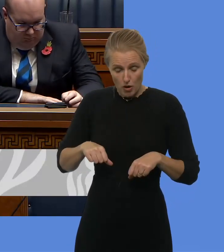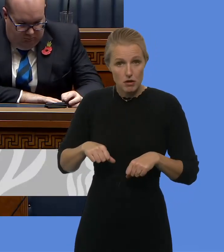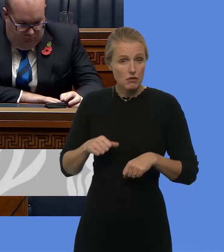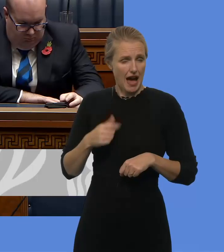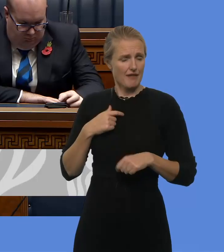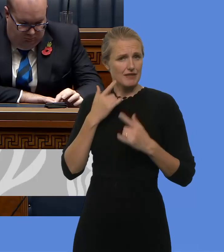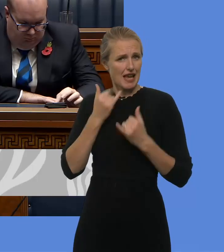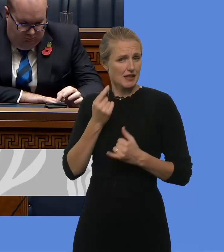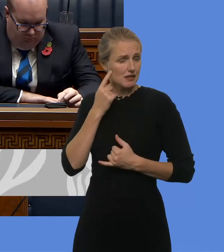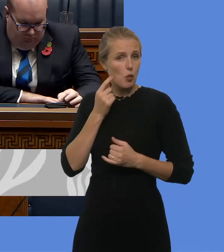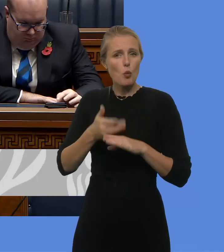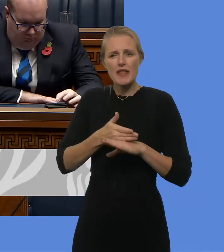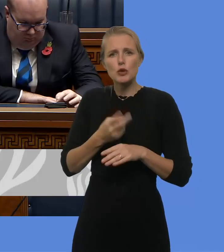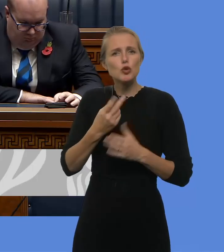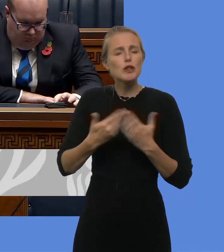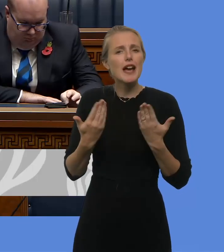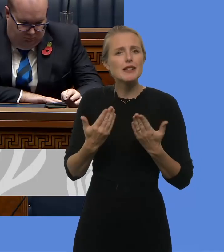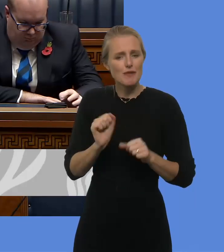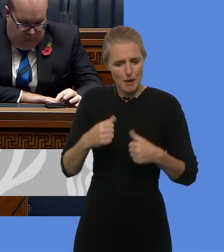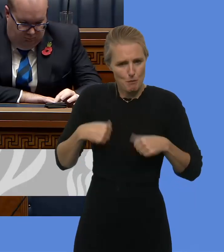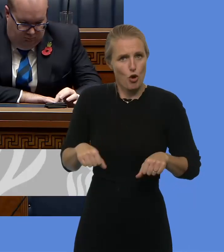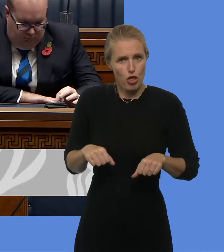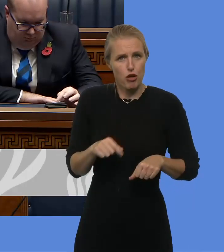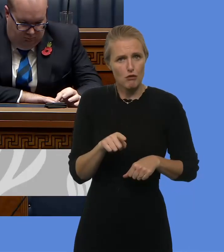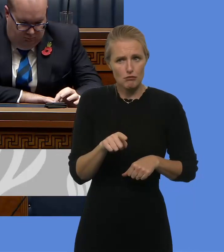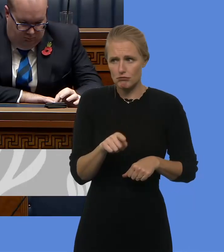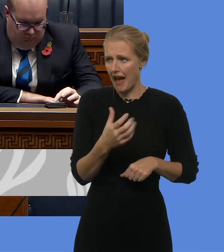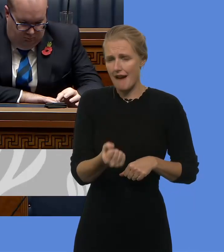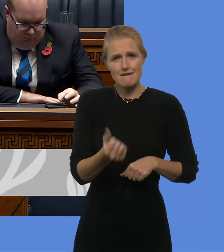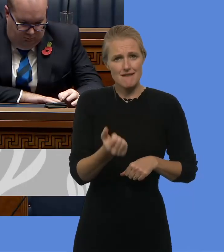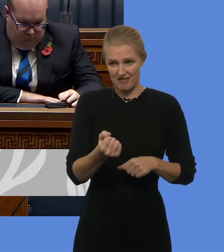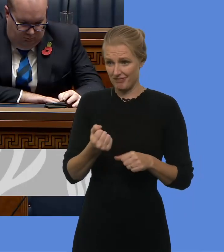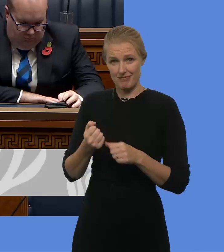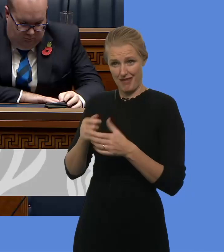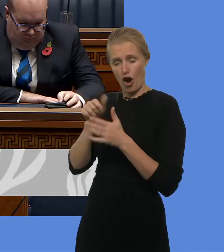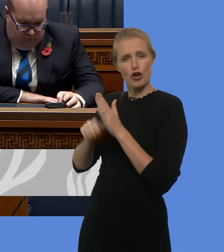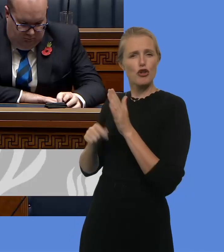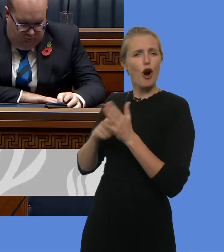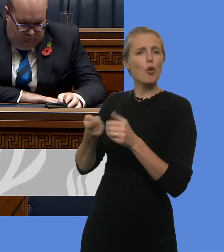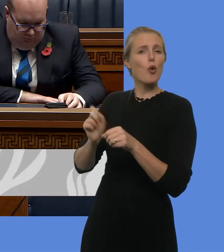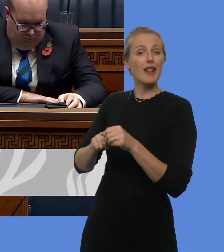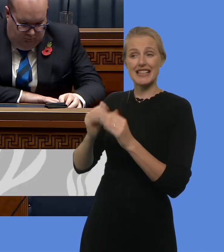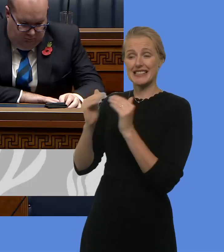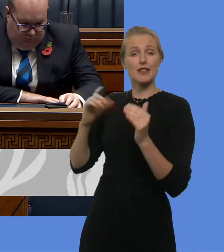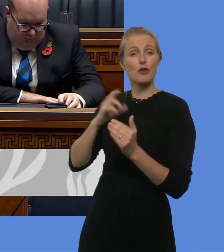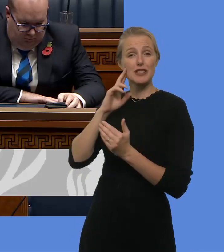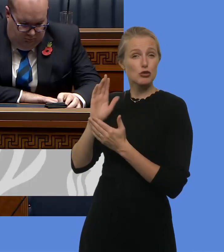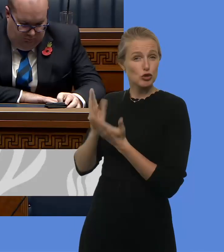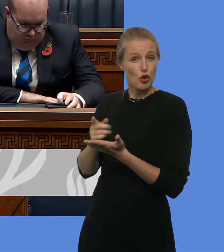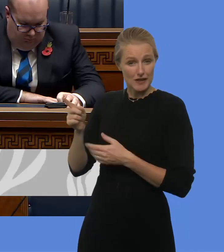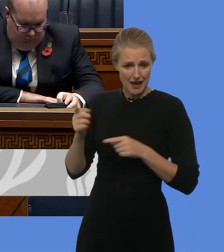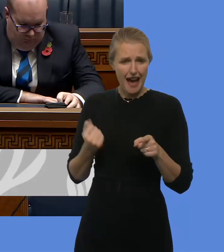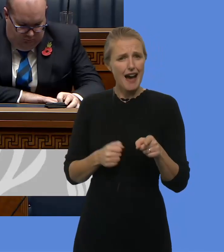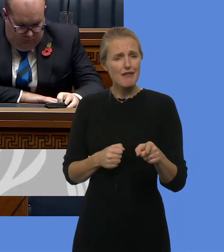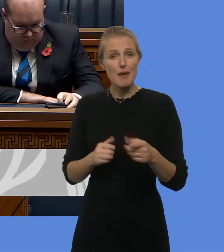Sensory Impairment Partnership, or NATSIP, quality standards for sensory services. This partnership, working